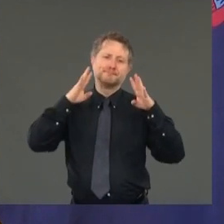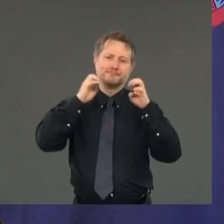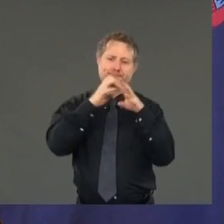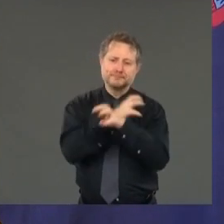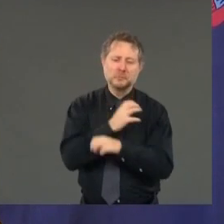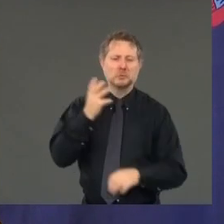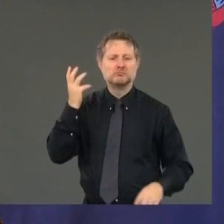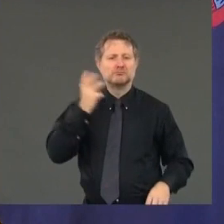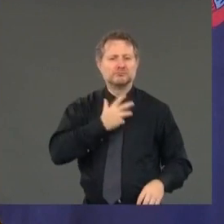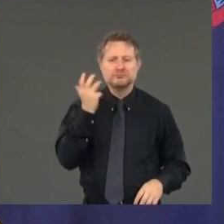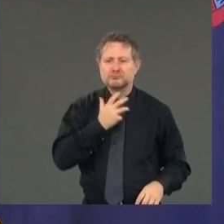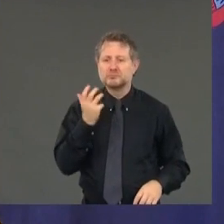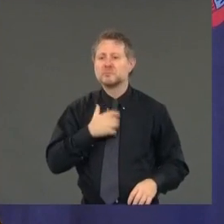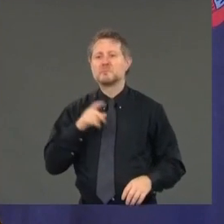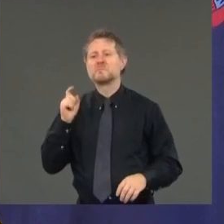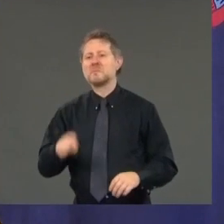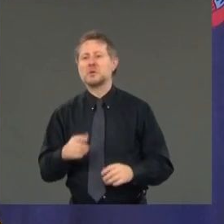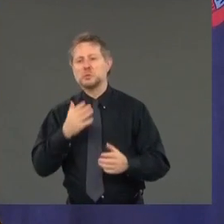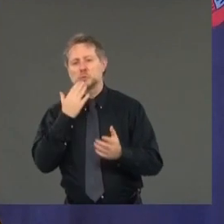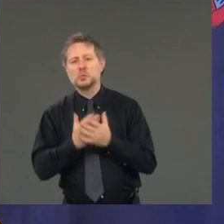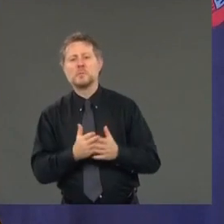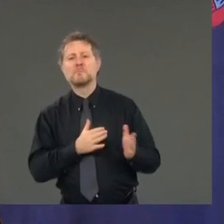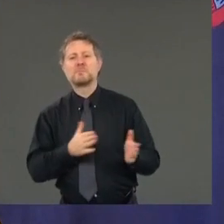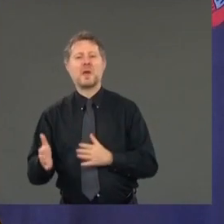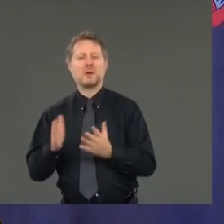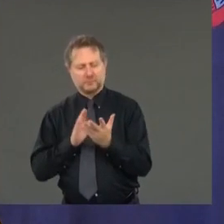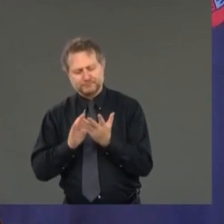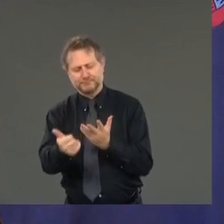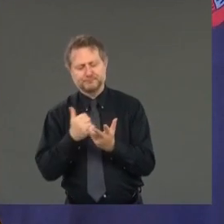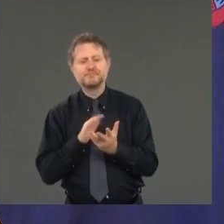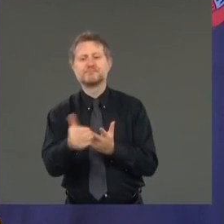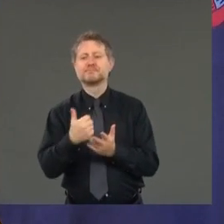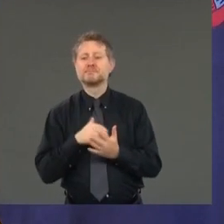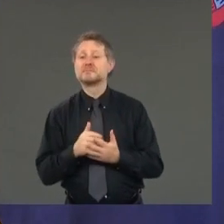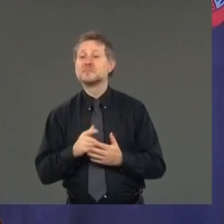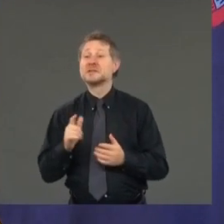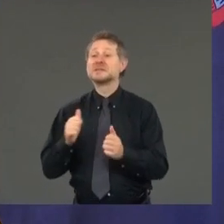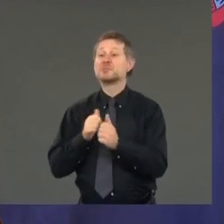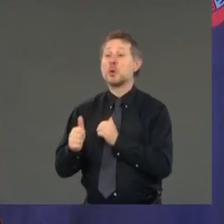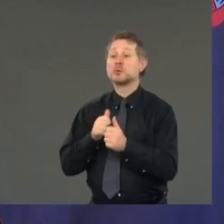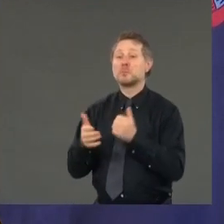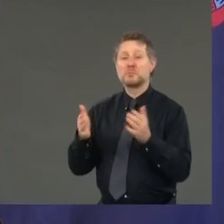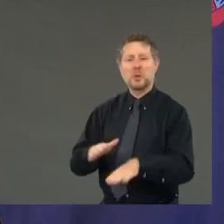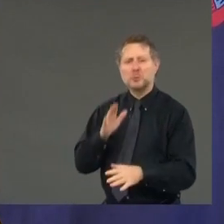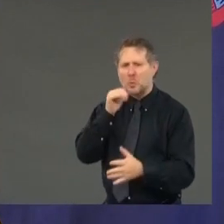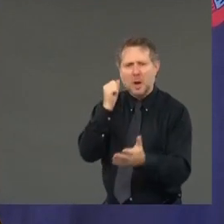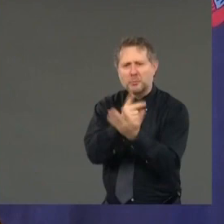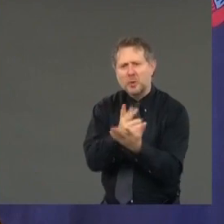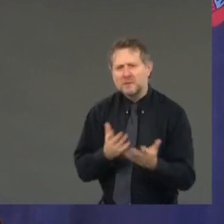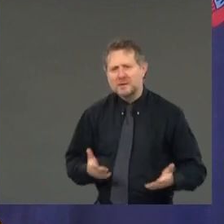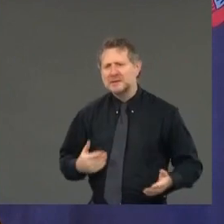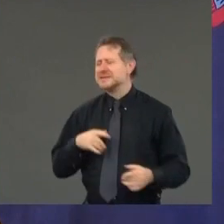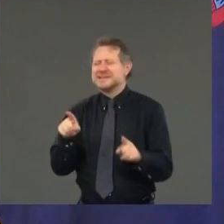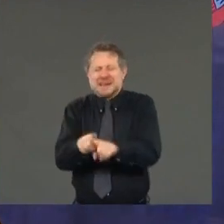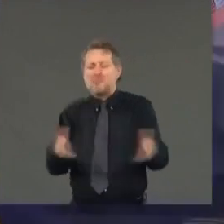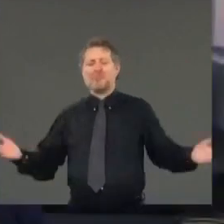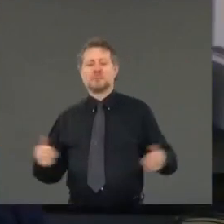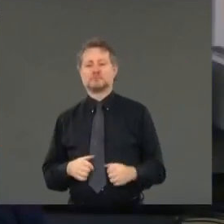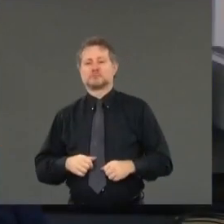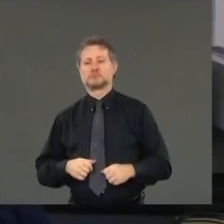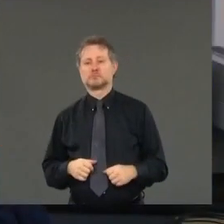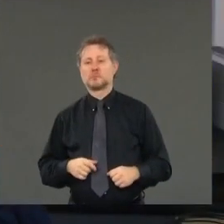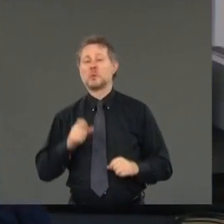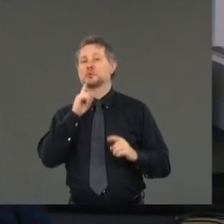in a comprehensive way. And what about mobile sports betting? Same thing. Okay. And I have another question. 2 million New Yorkers